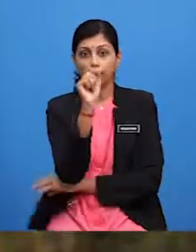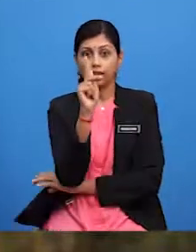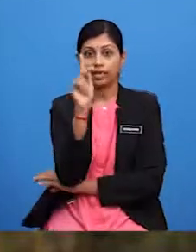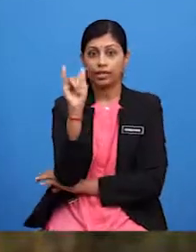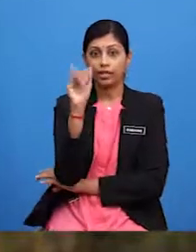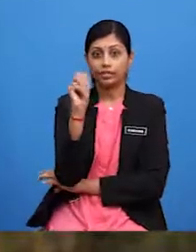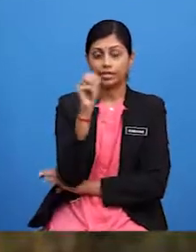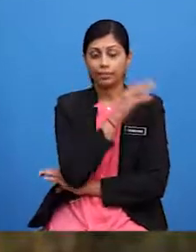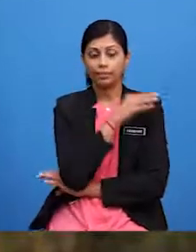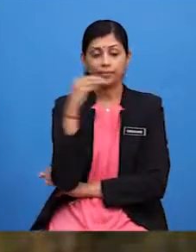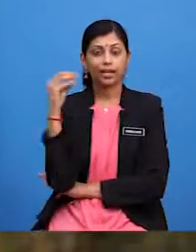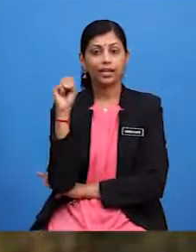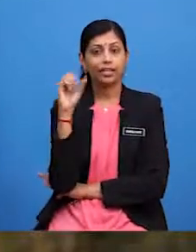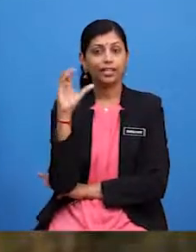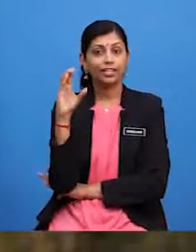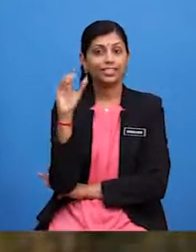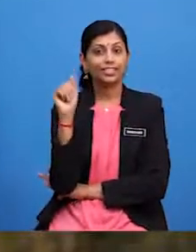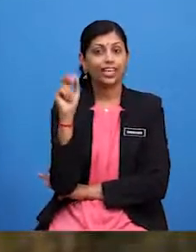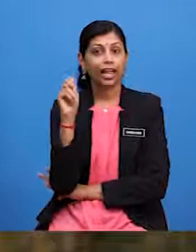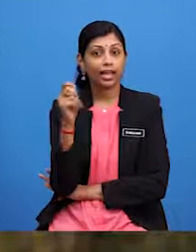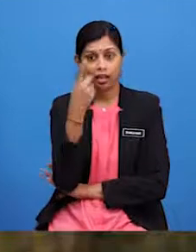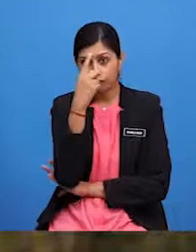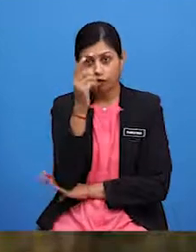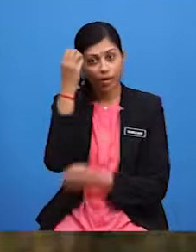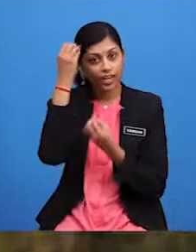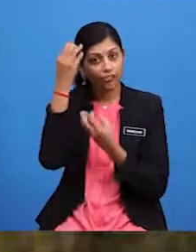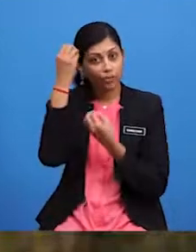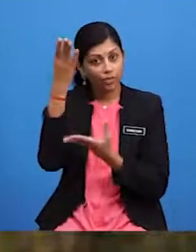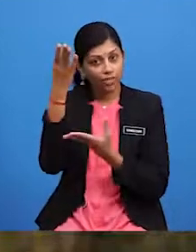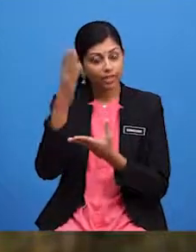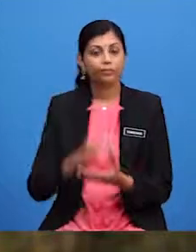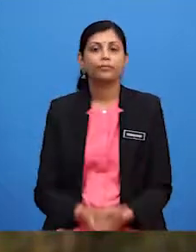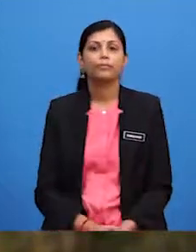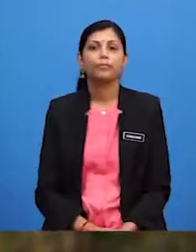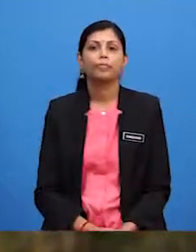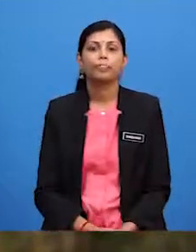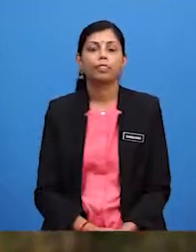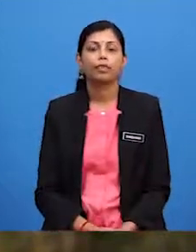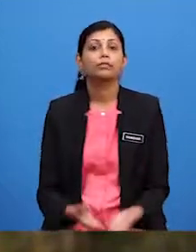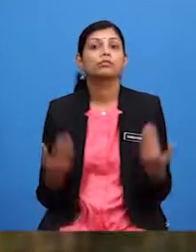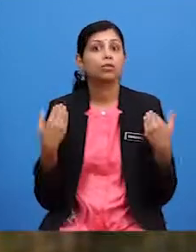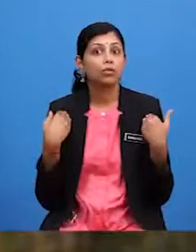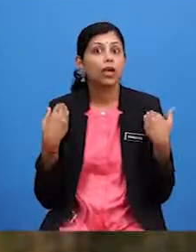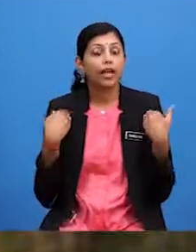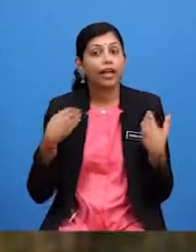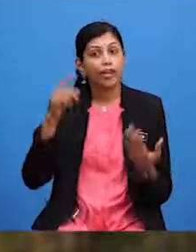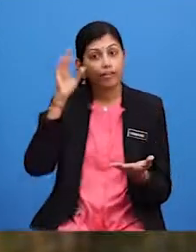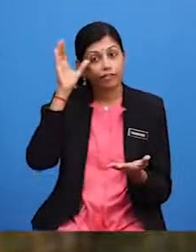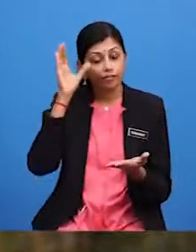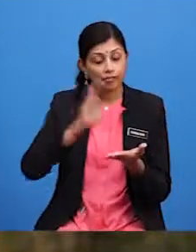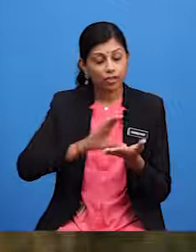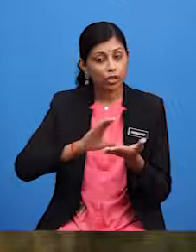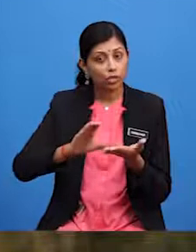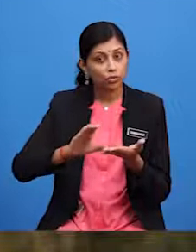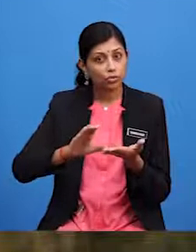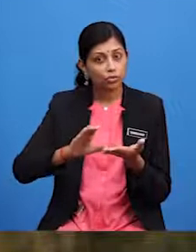information. There are also contextual clues in the text, and you can use the clues to find out